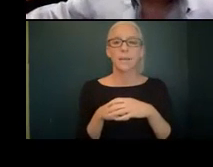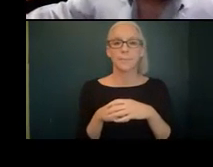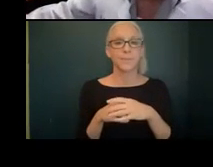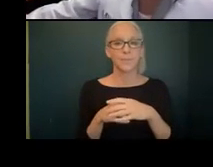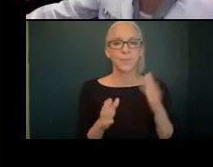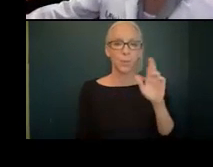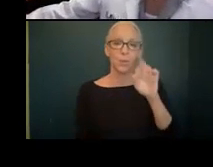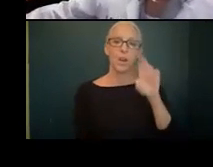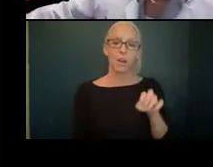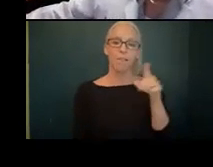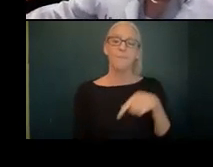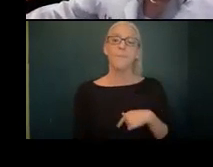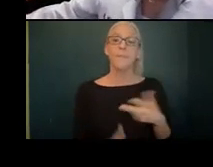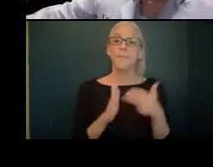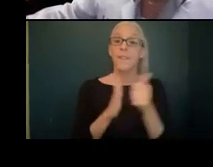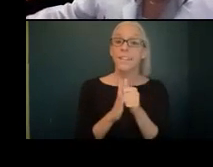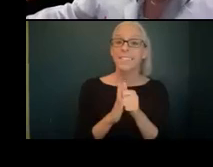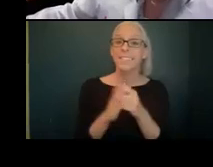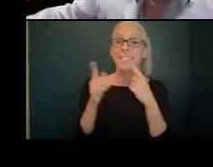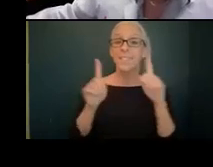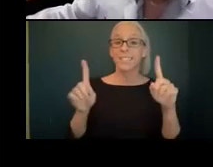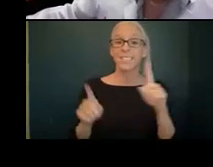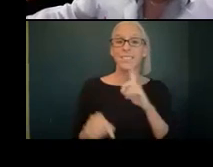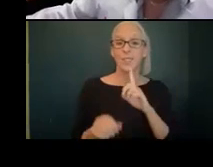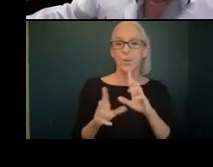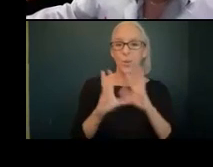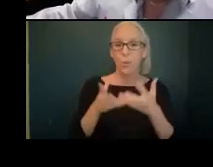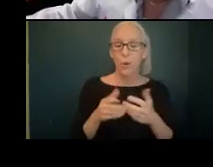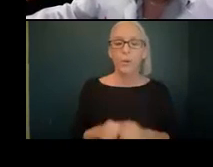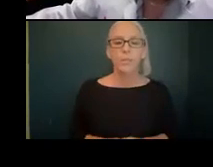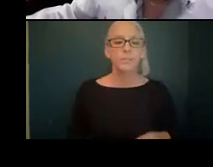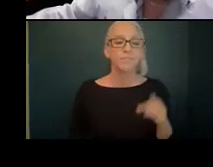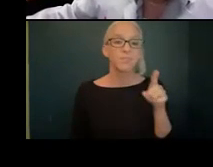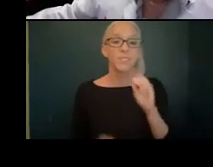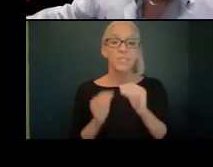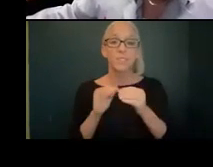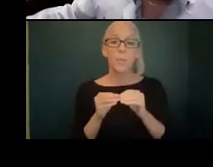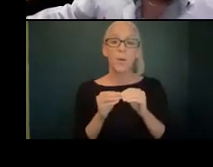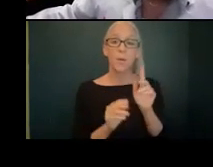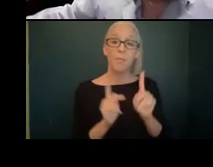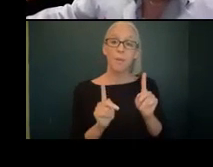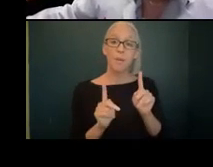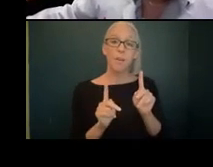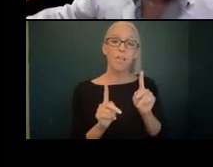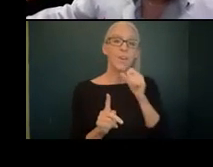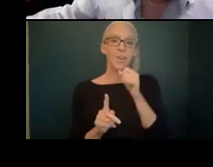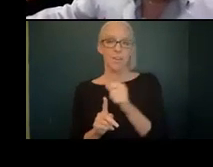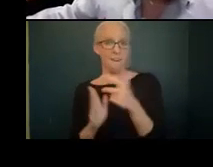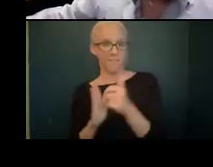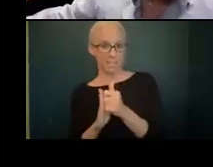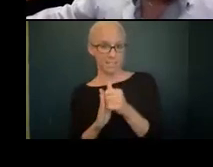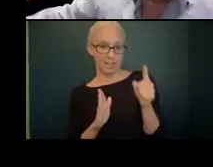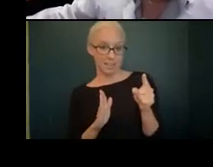vaccine effectiveness in the real world. Now, this is the number of cases, the rate among people that are not vaccinated. And this is the number of people who got COVID